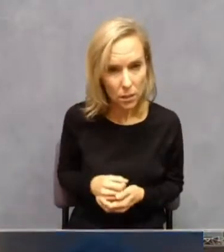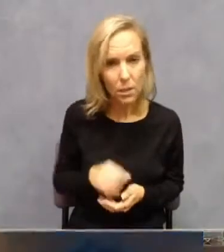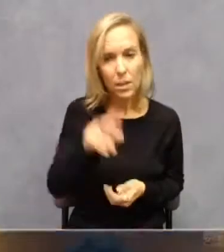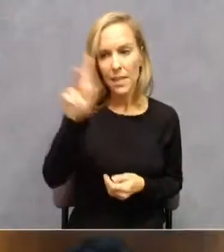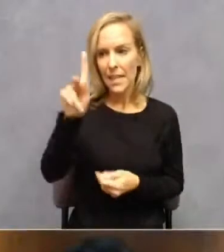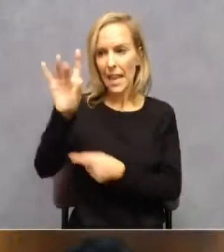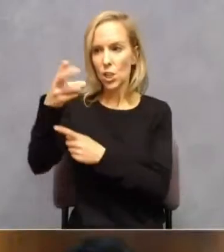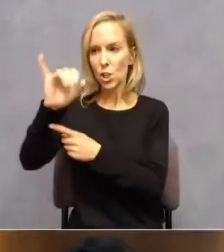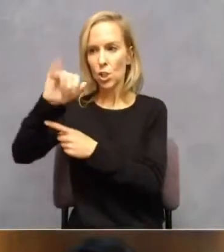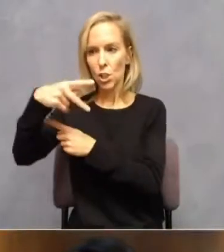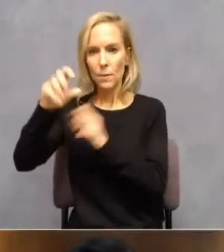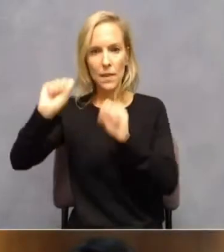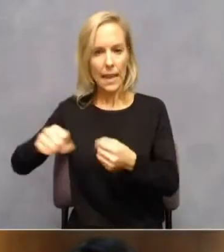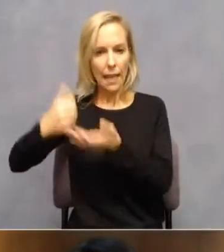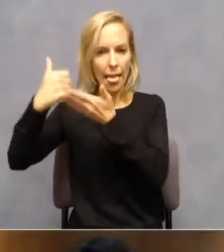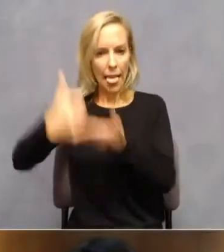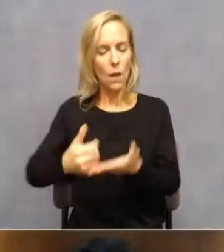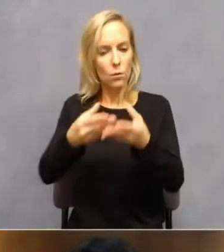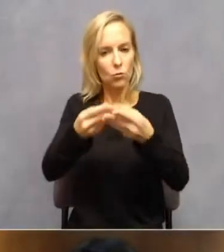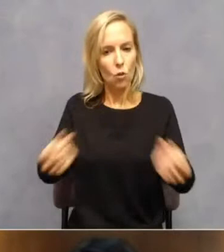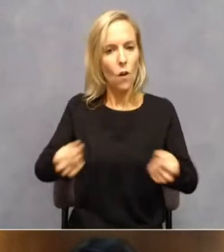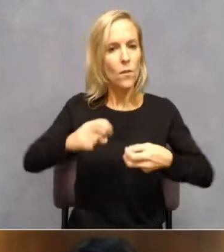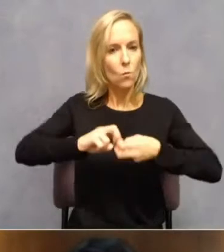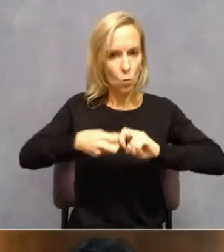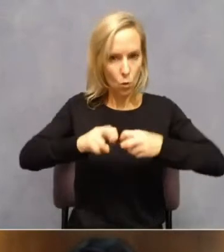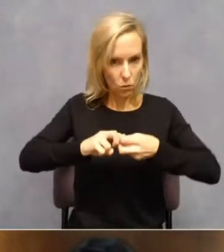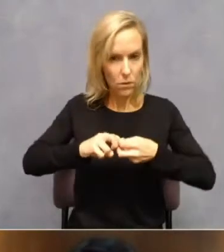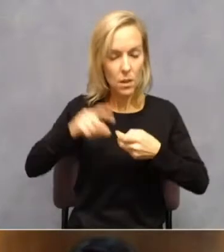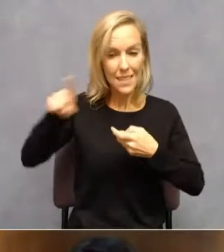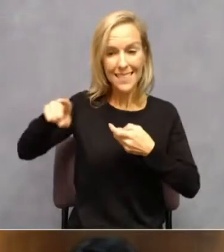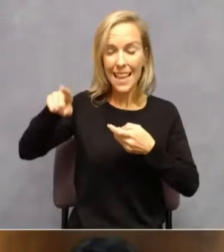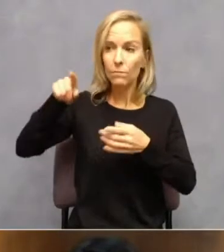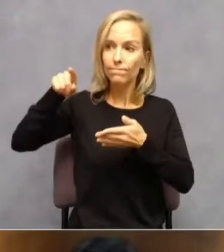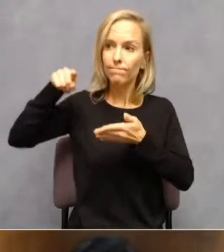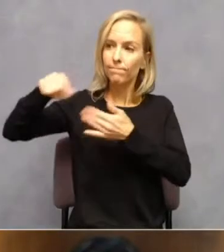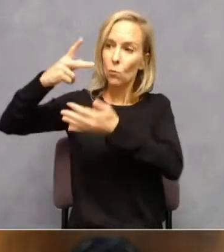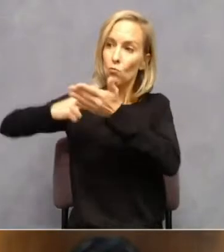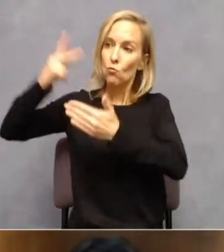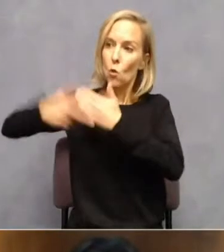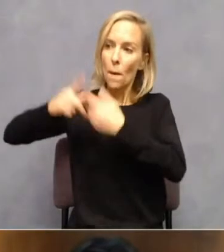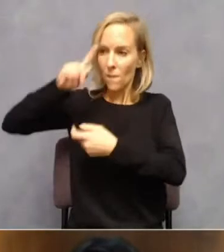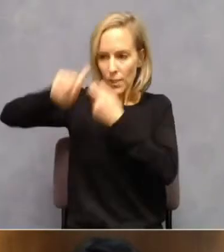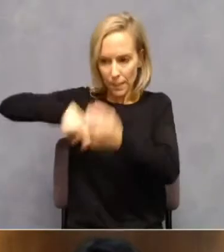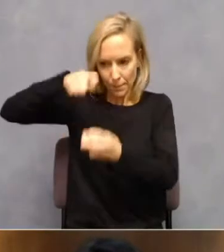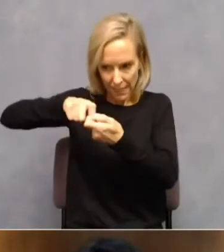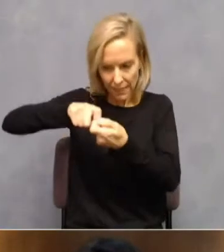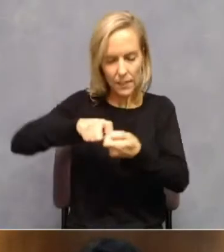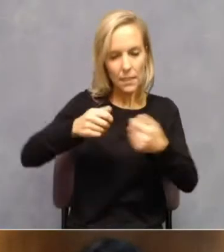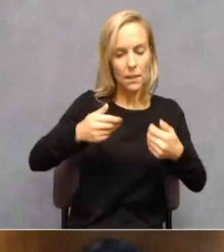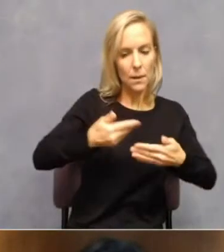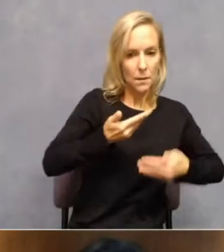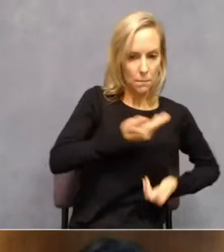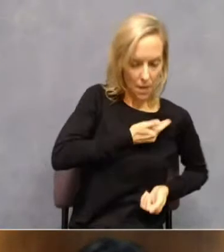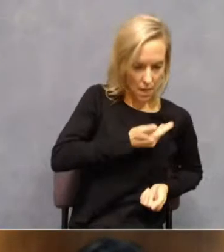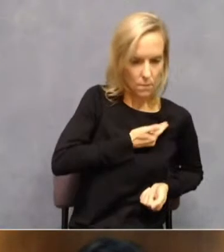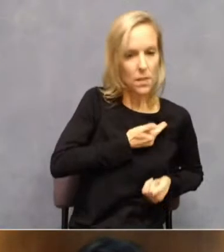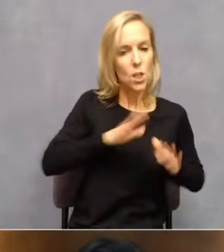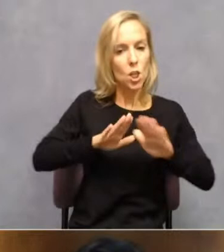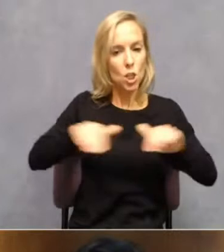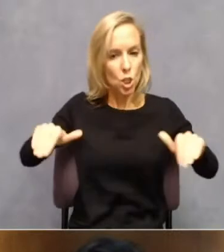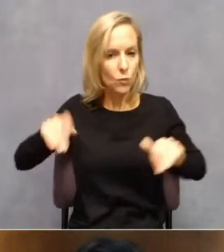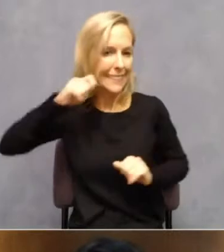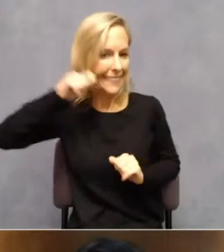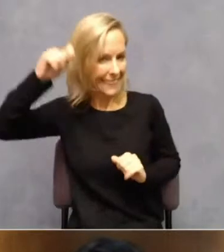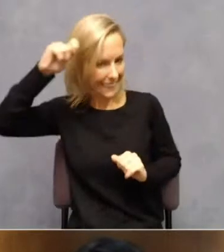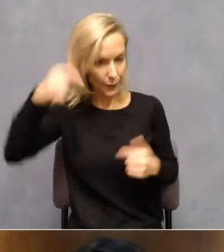that problem. It is designed specifically for infants, children, and teens. And as a teacher, I can tell